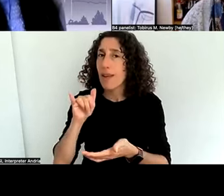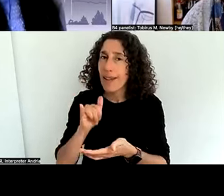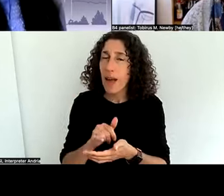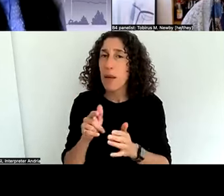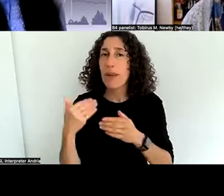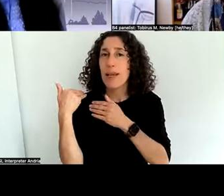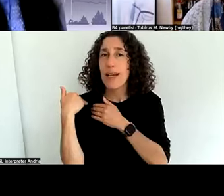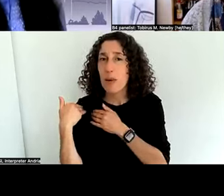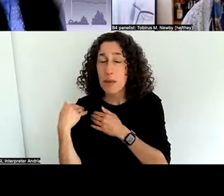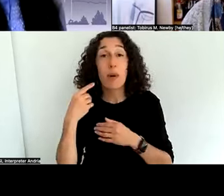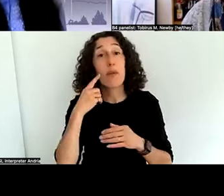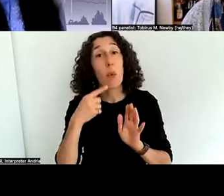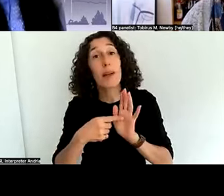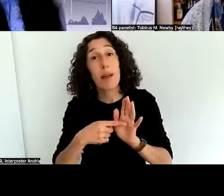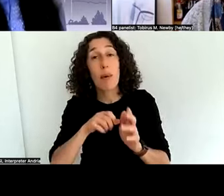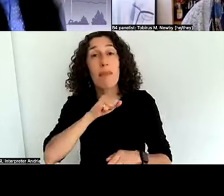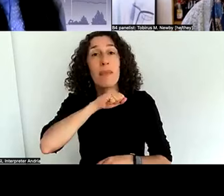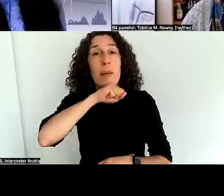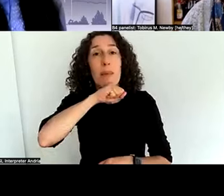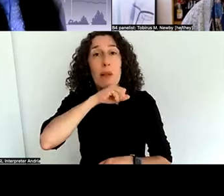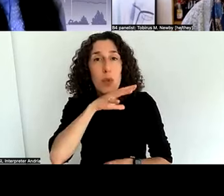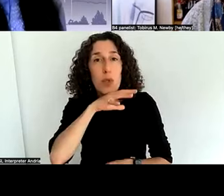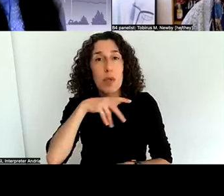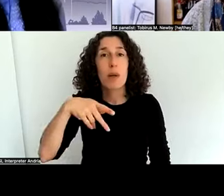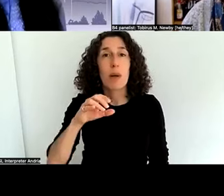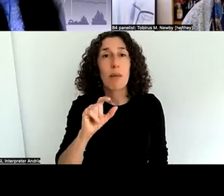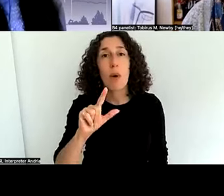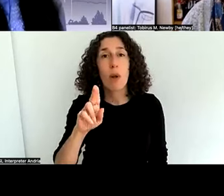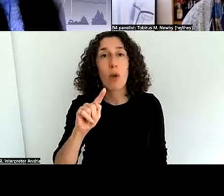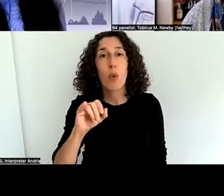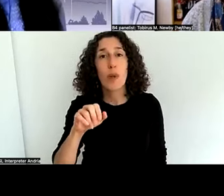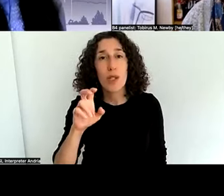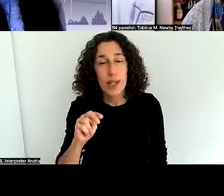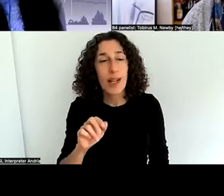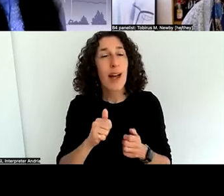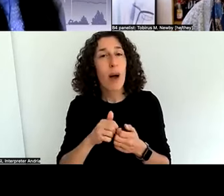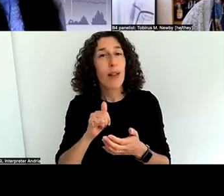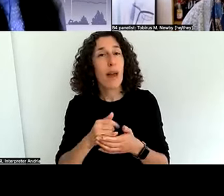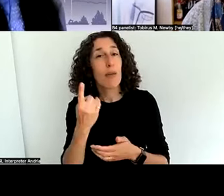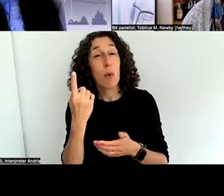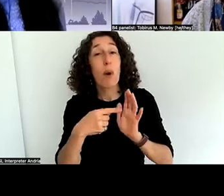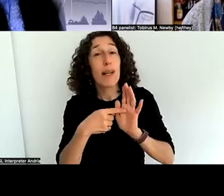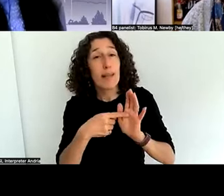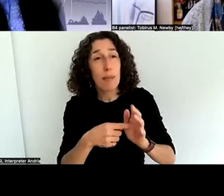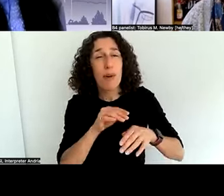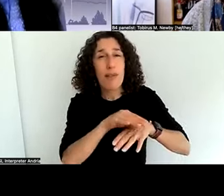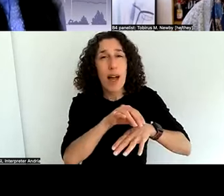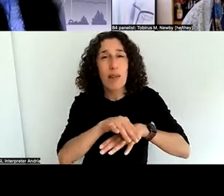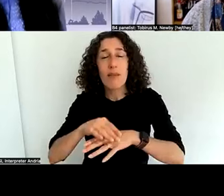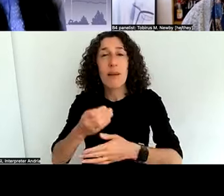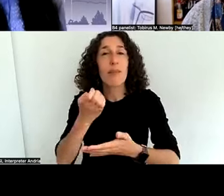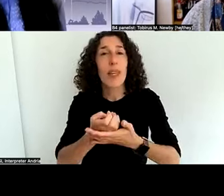extraction and exploitation that continues to widen our economic and income gulfs even wider.